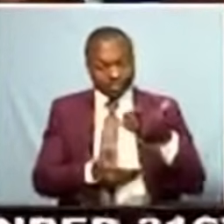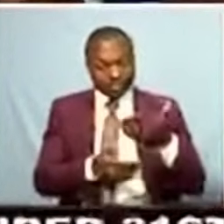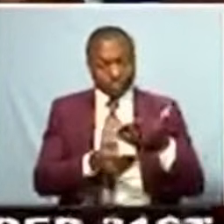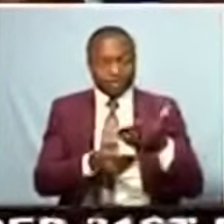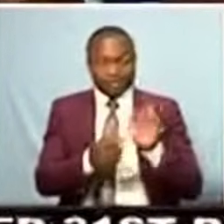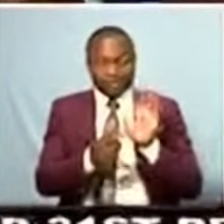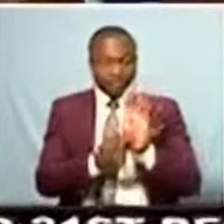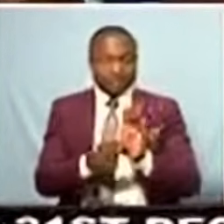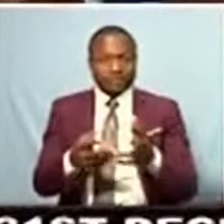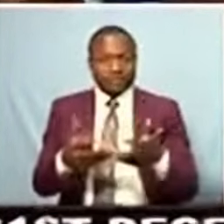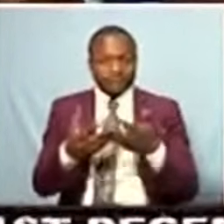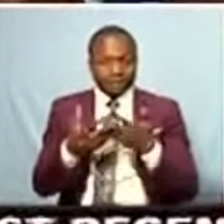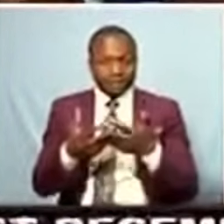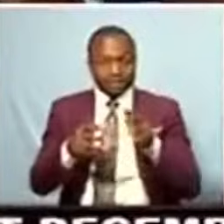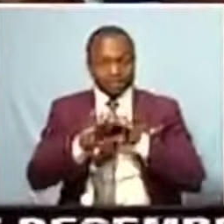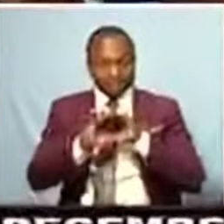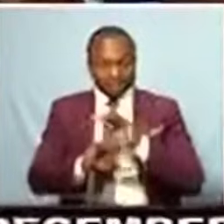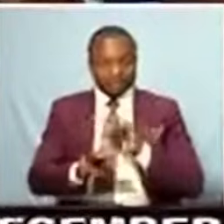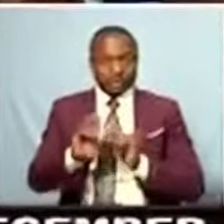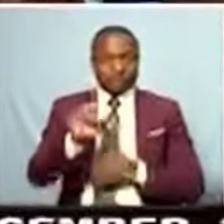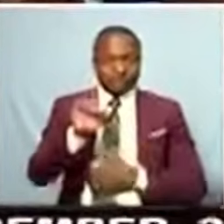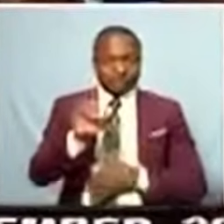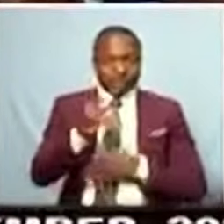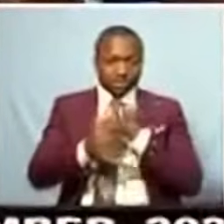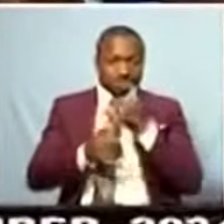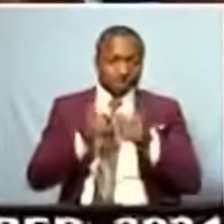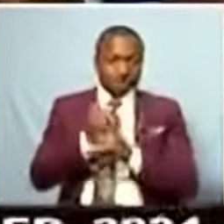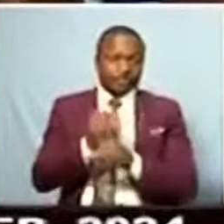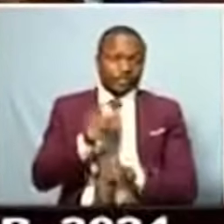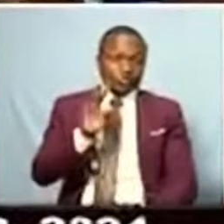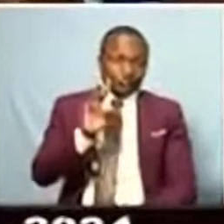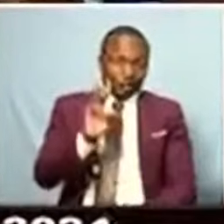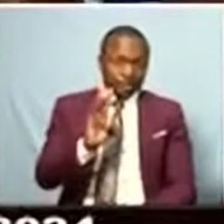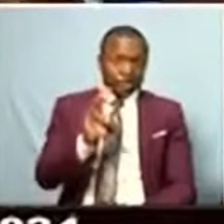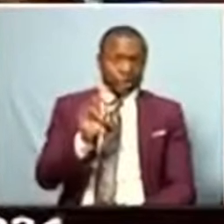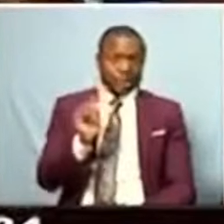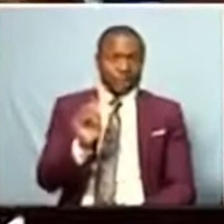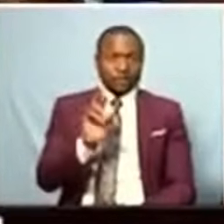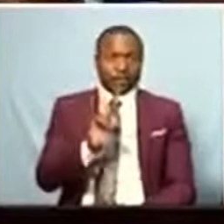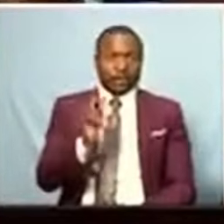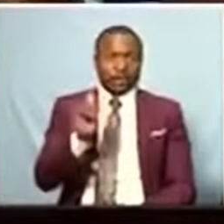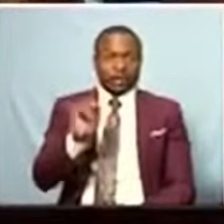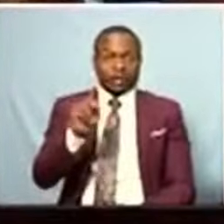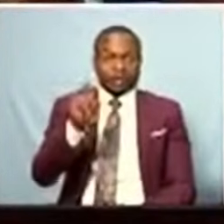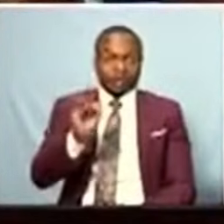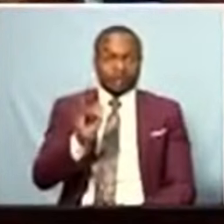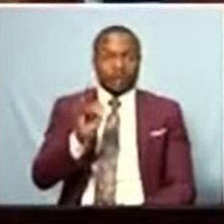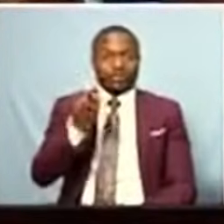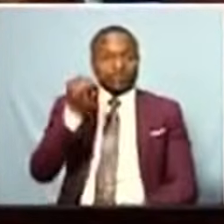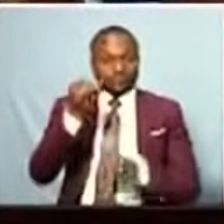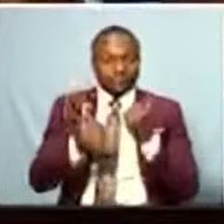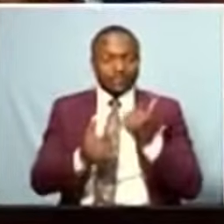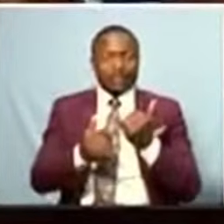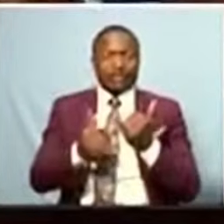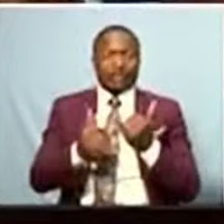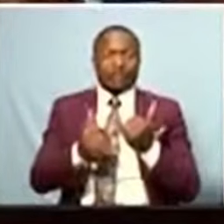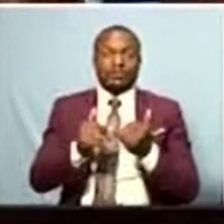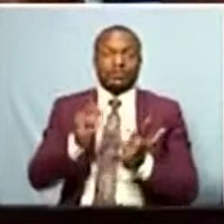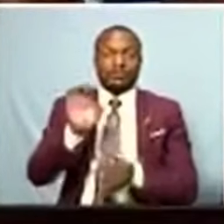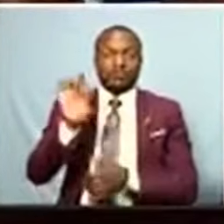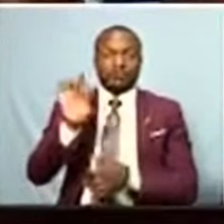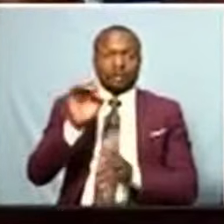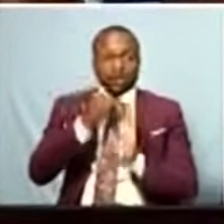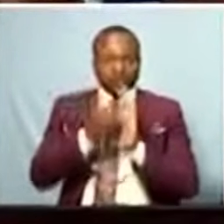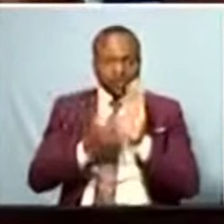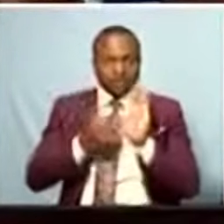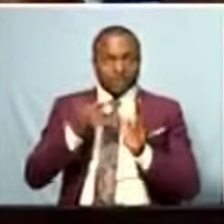fact that the machine was under a 1-year warranty, which expired on 8th January 2025, meaning we must have seen